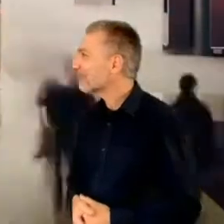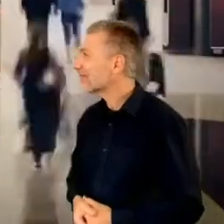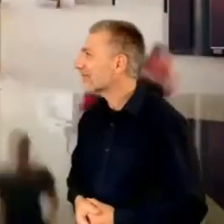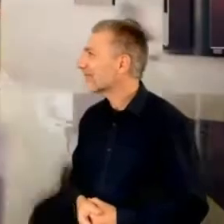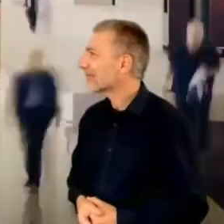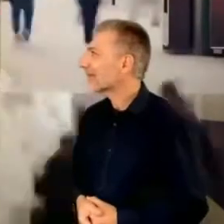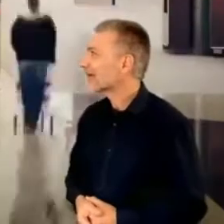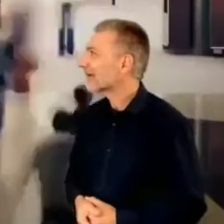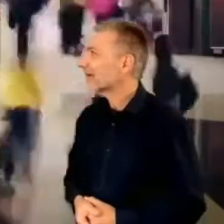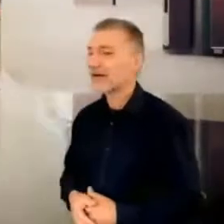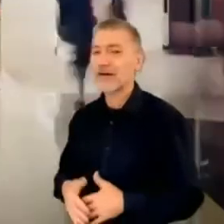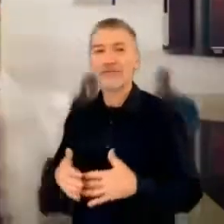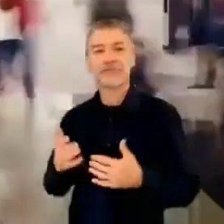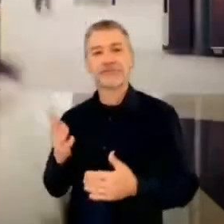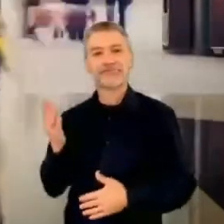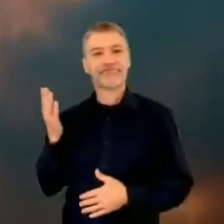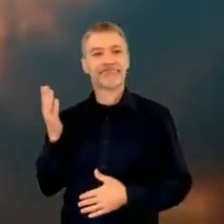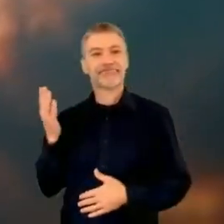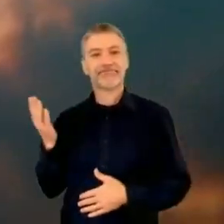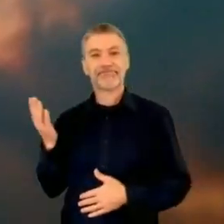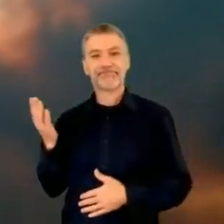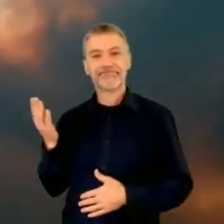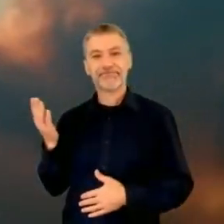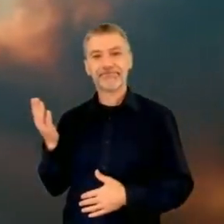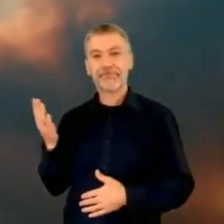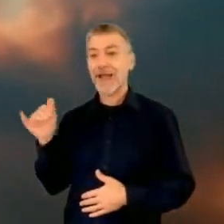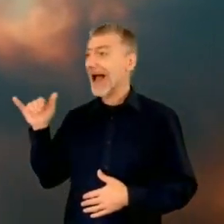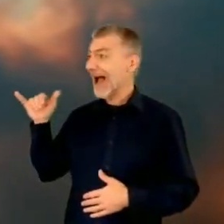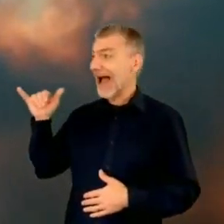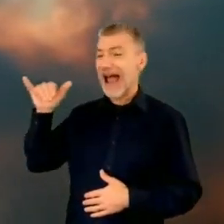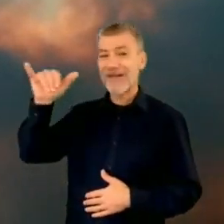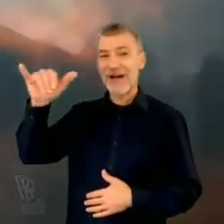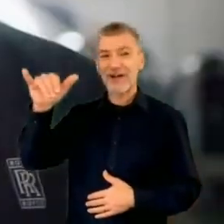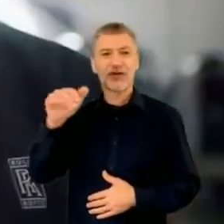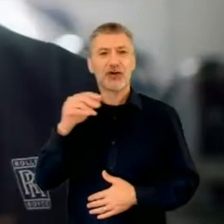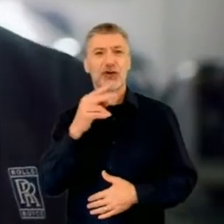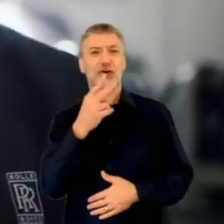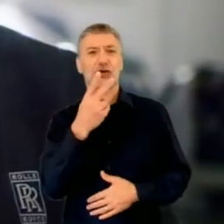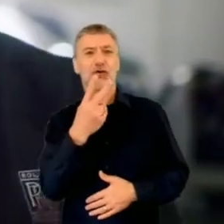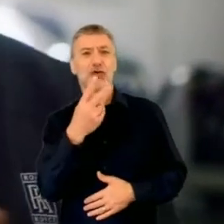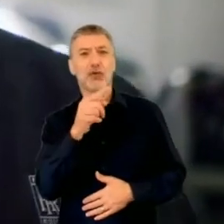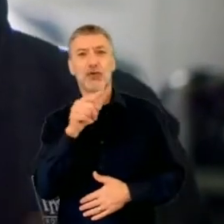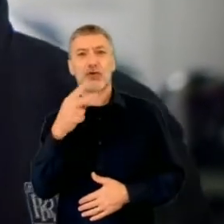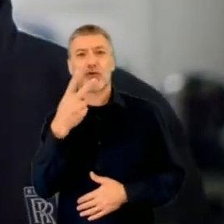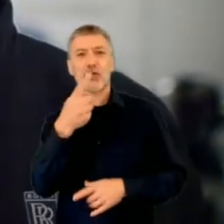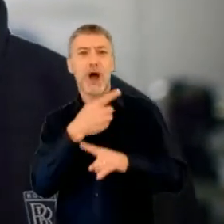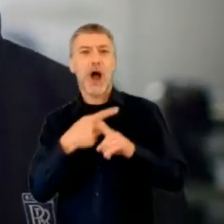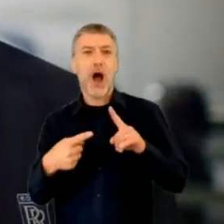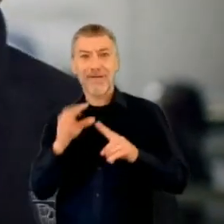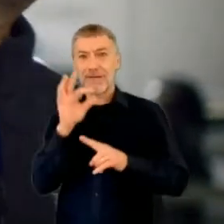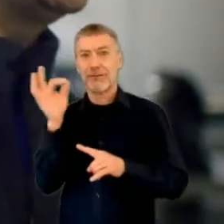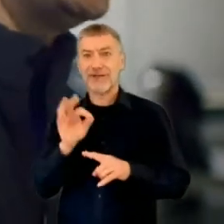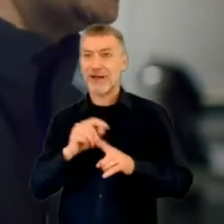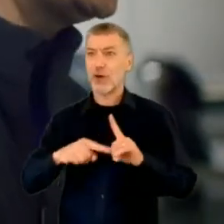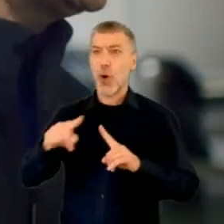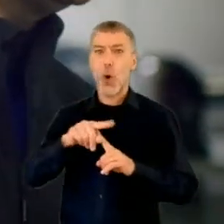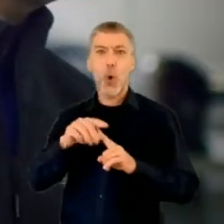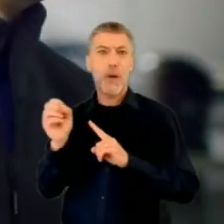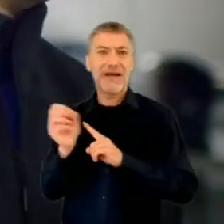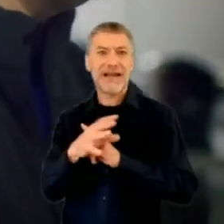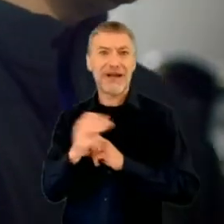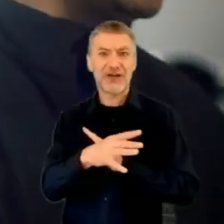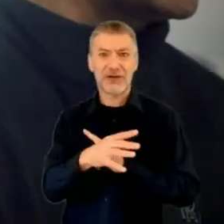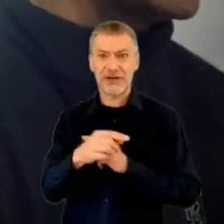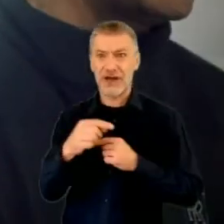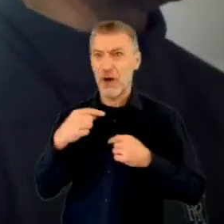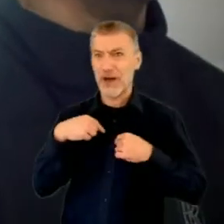Aviation's around 2.5% of carbon emissions. The pressure to go away from a fossil fuel source to another